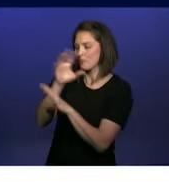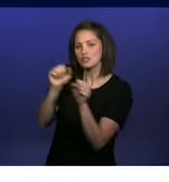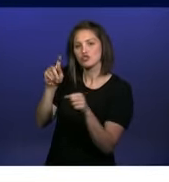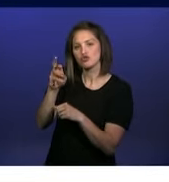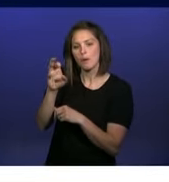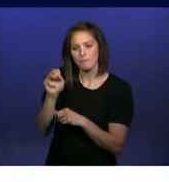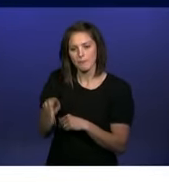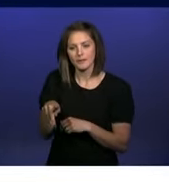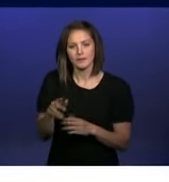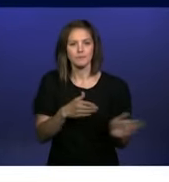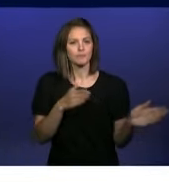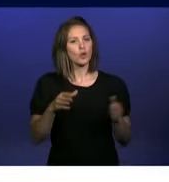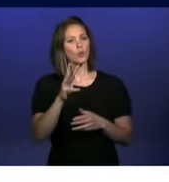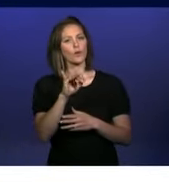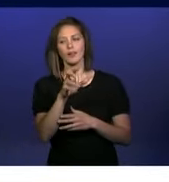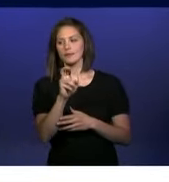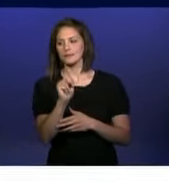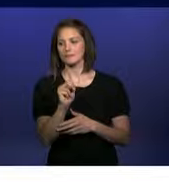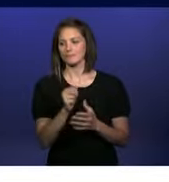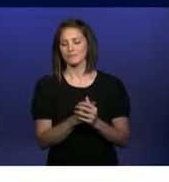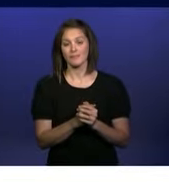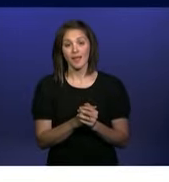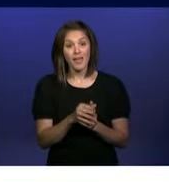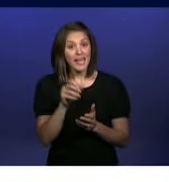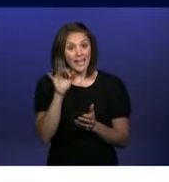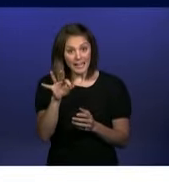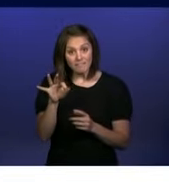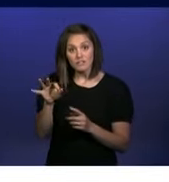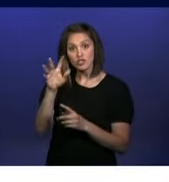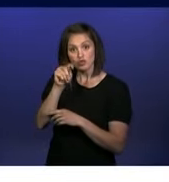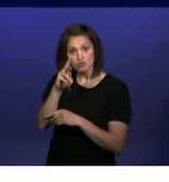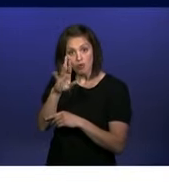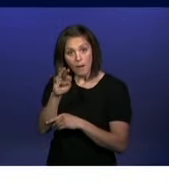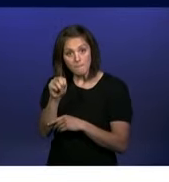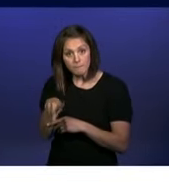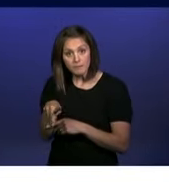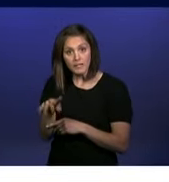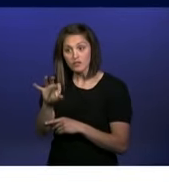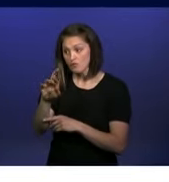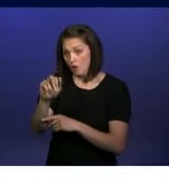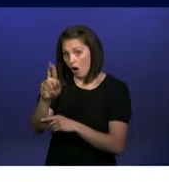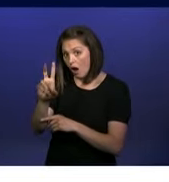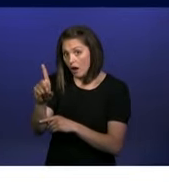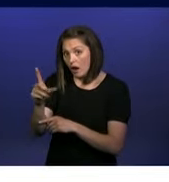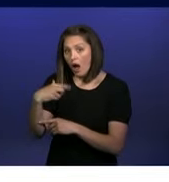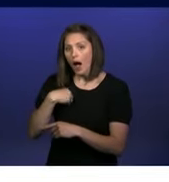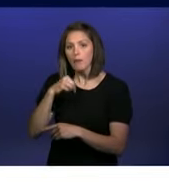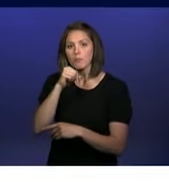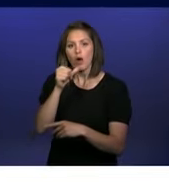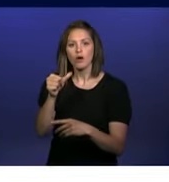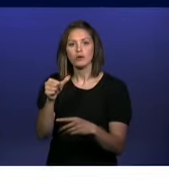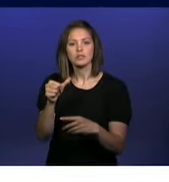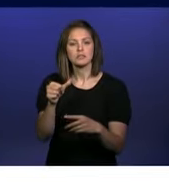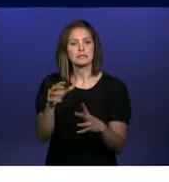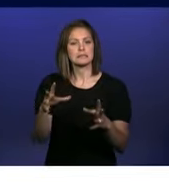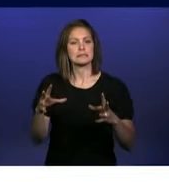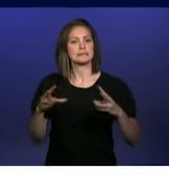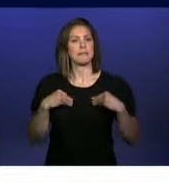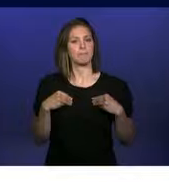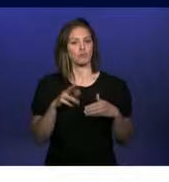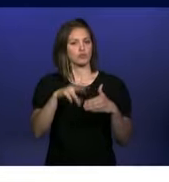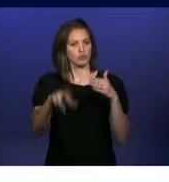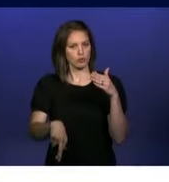No, not if we see there's proven fraud, and we know there's fraud. I won't accept the results. But I have confidence in our elections in the state of